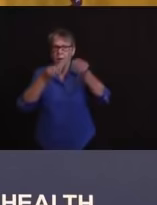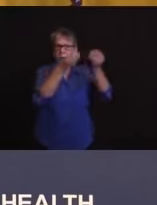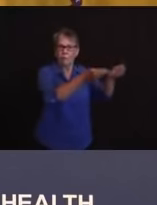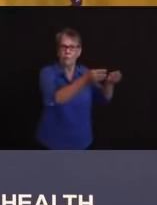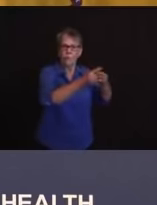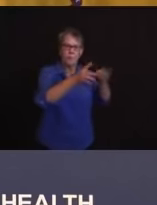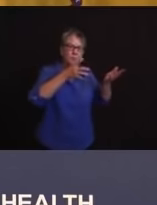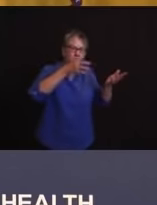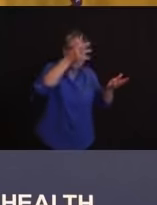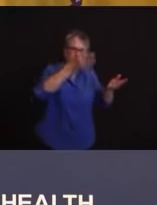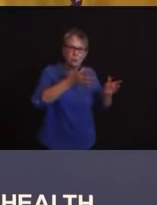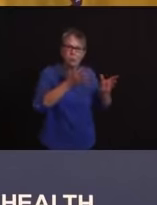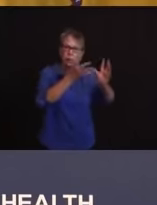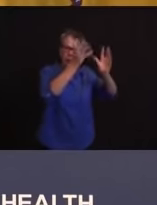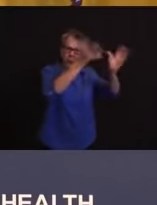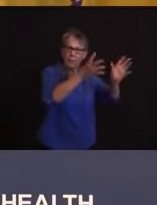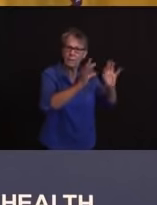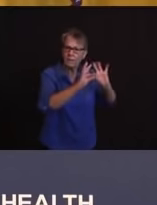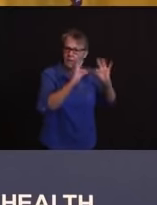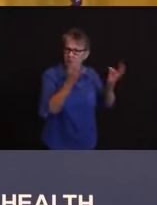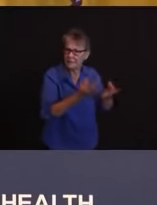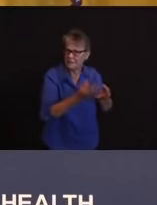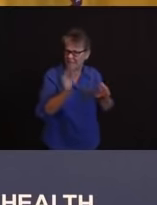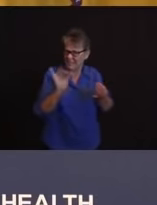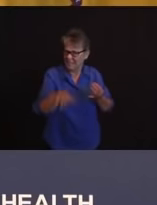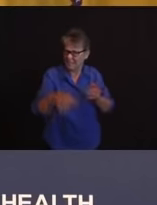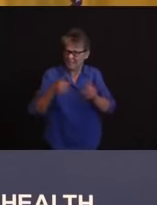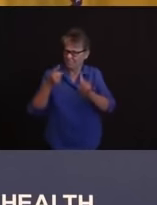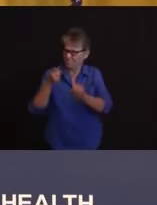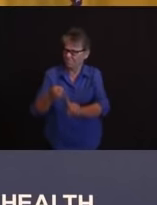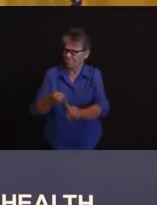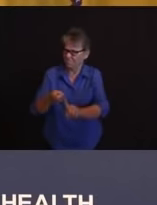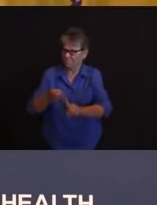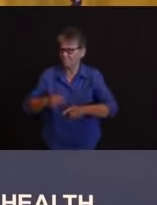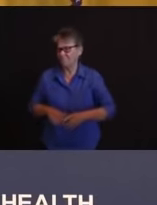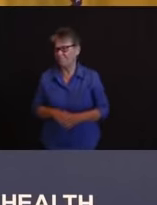Governor, what is the current state of New Jersey's PPE stockpile and testing